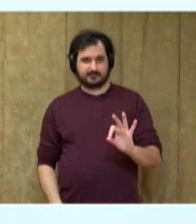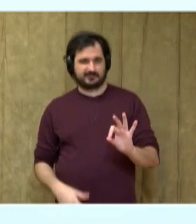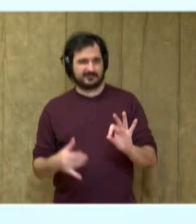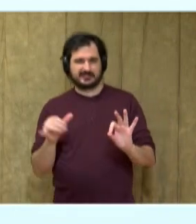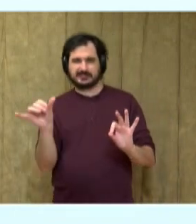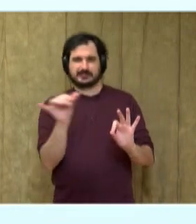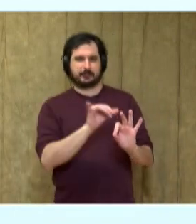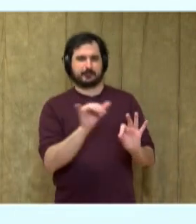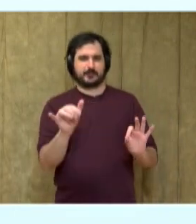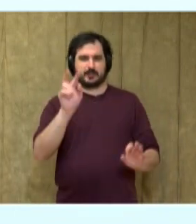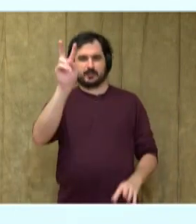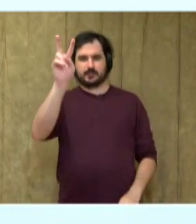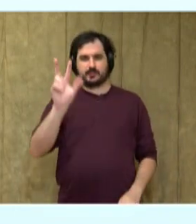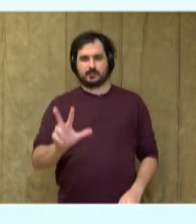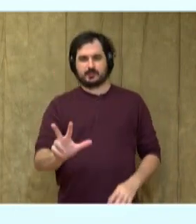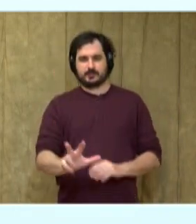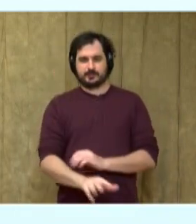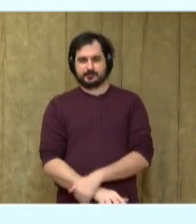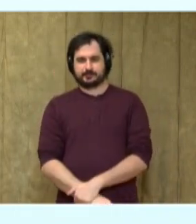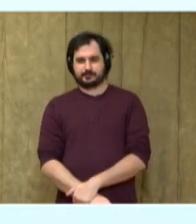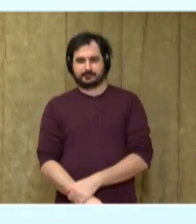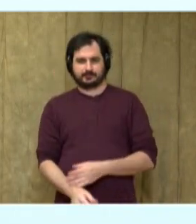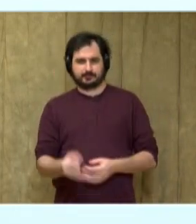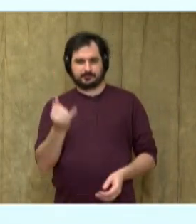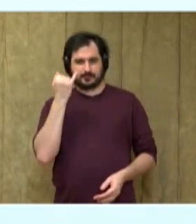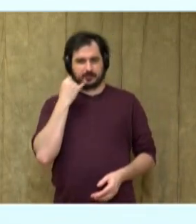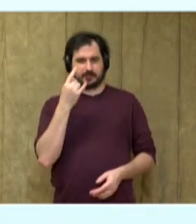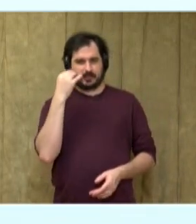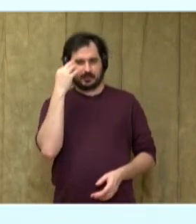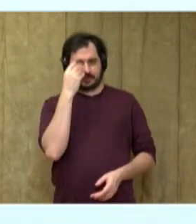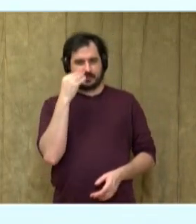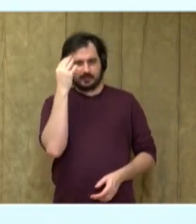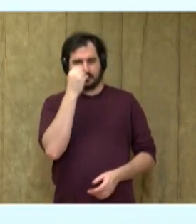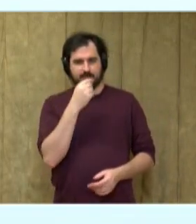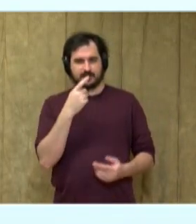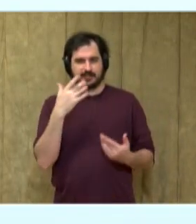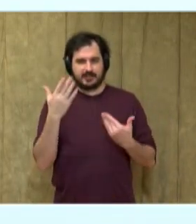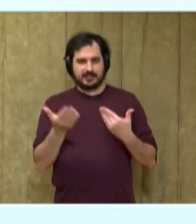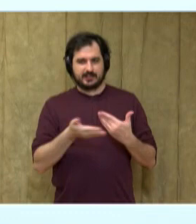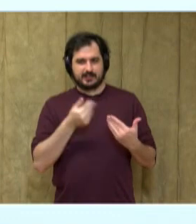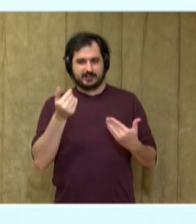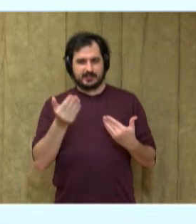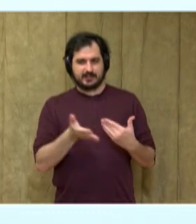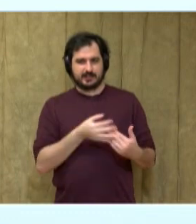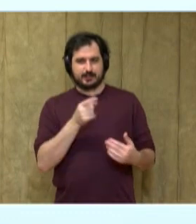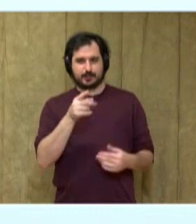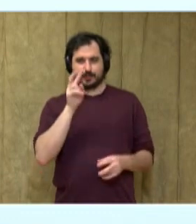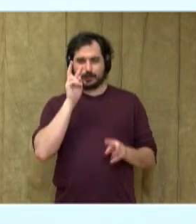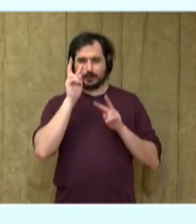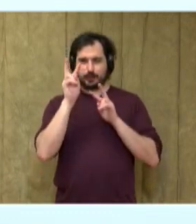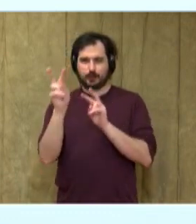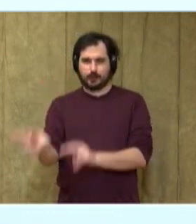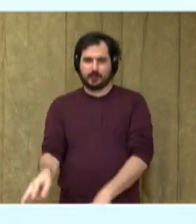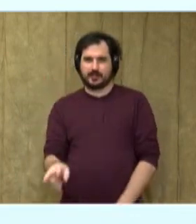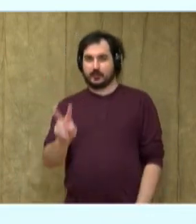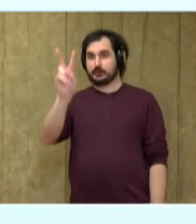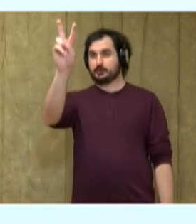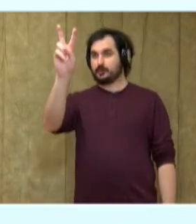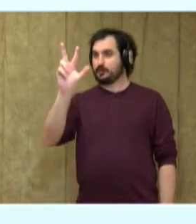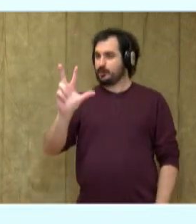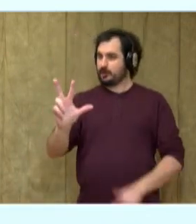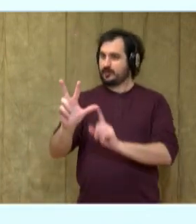same thing as 2/3. And if you think about it, it's easier to look at something broken up